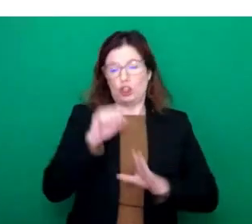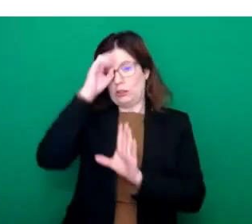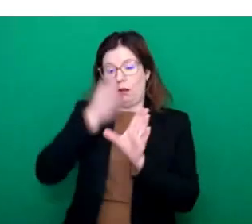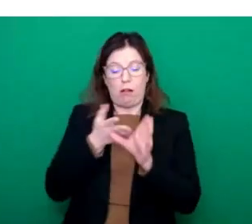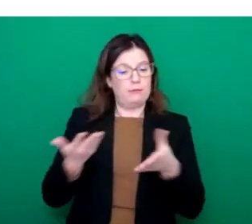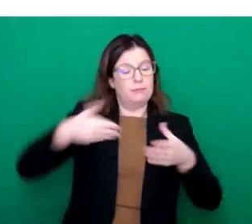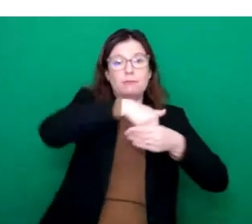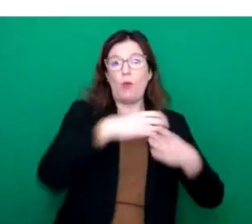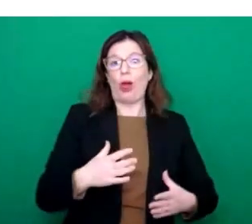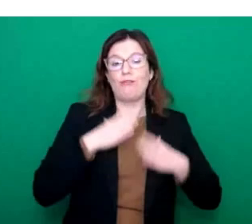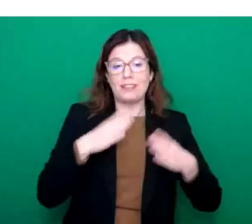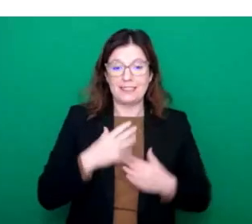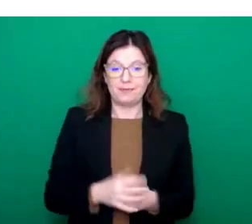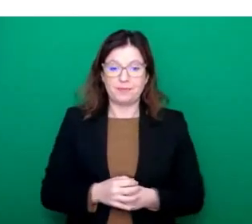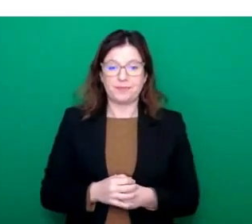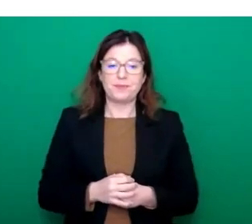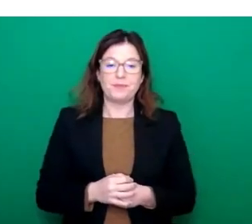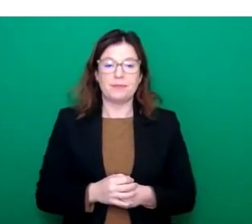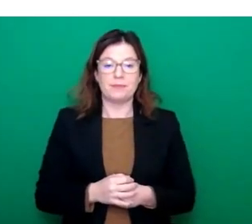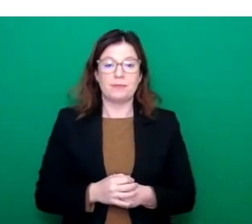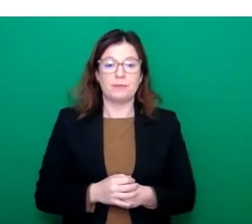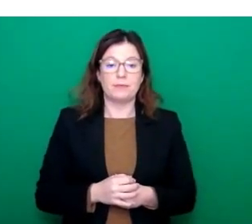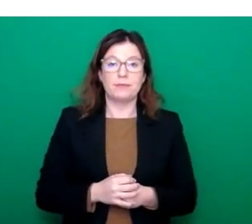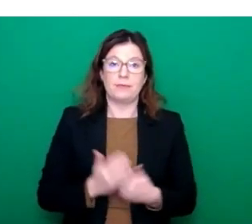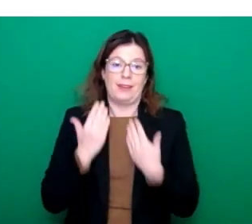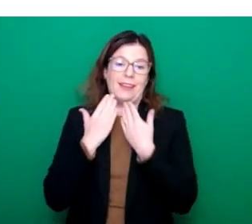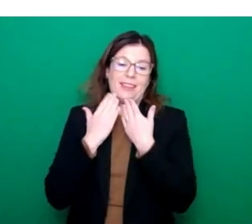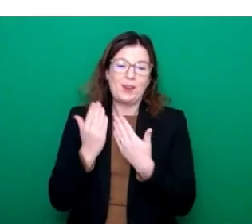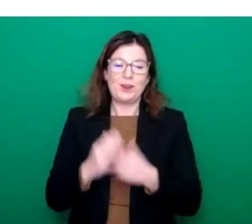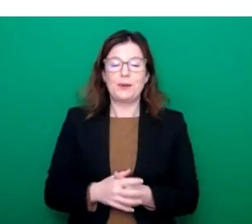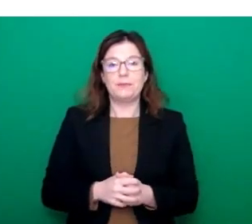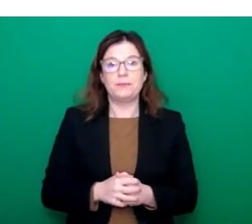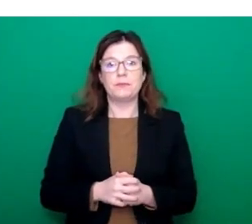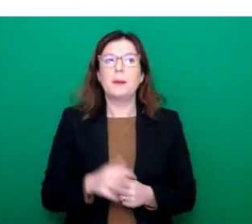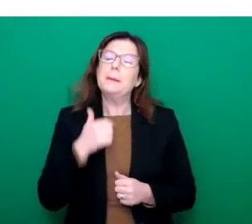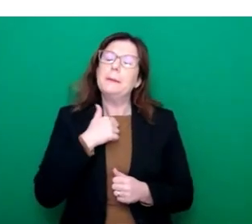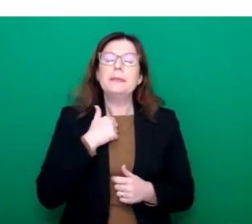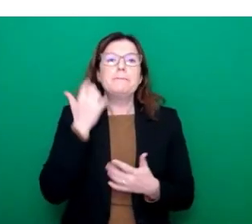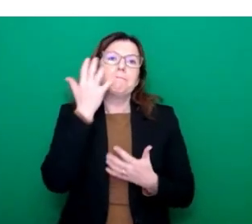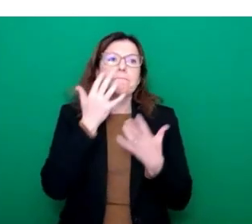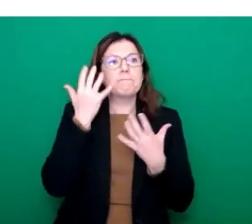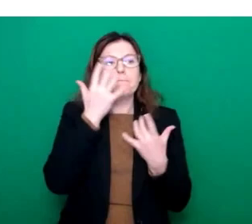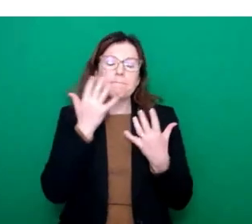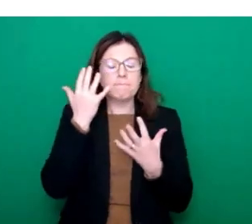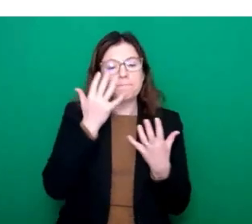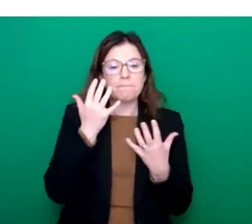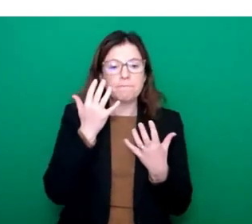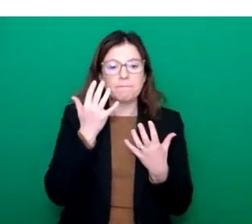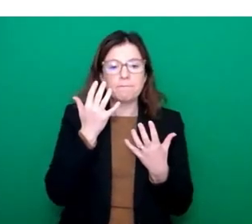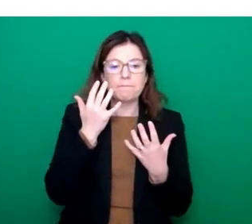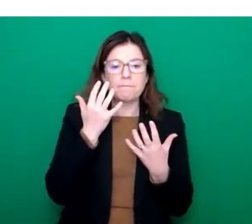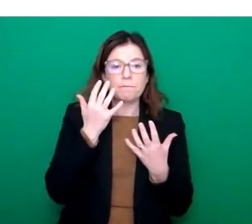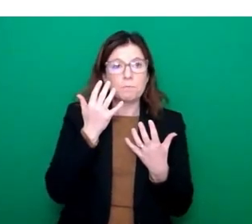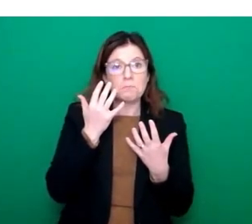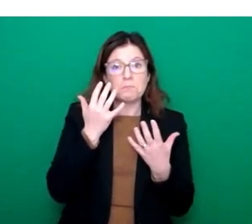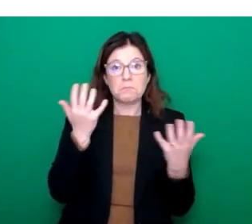Thank you for that. I'm wondering whether or not you think there is any more advice that